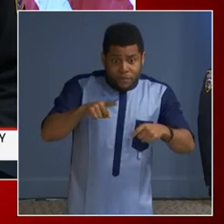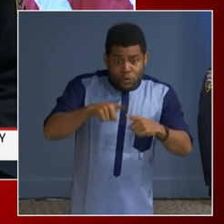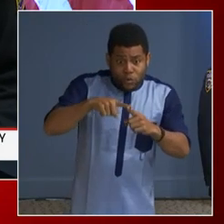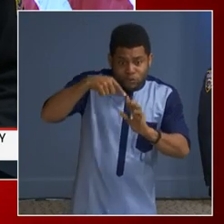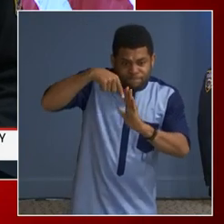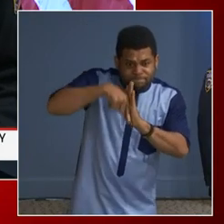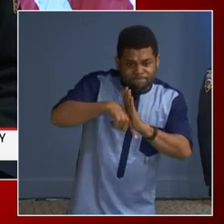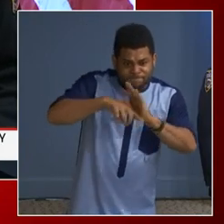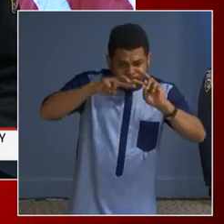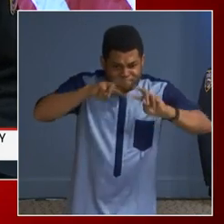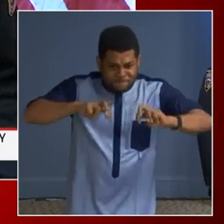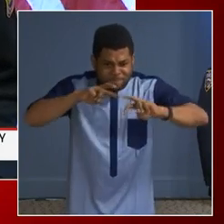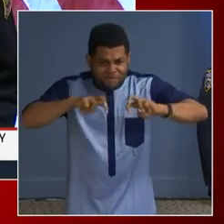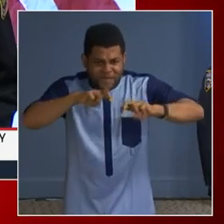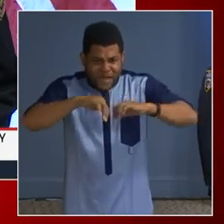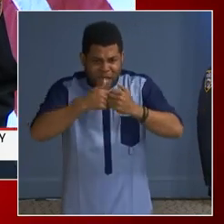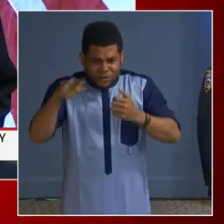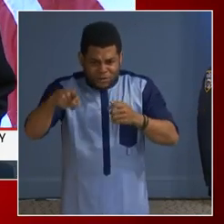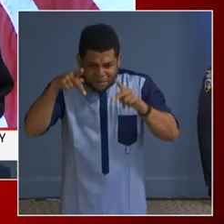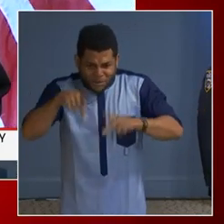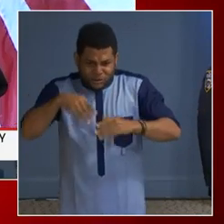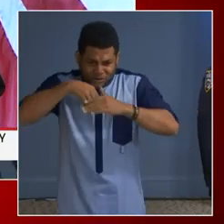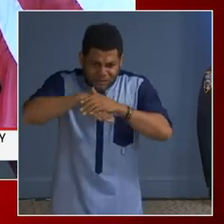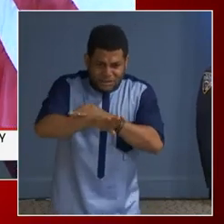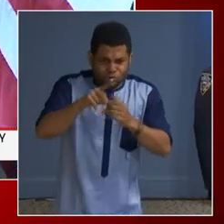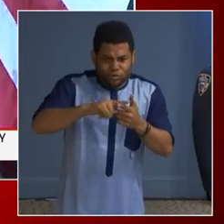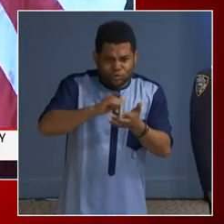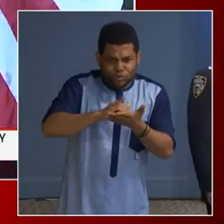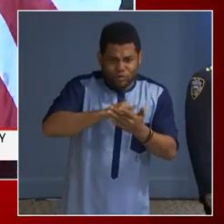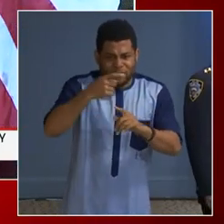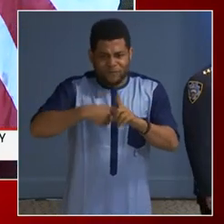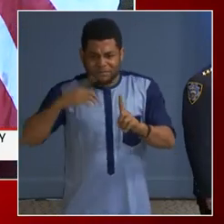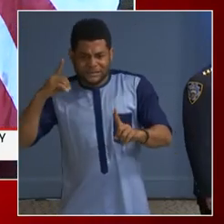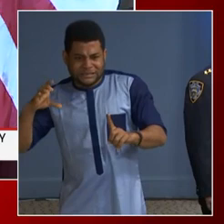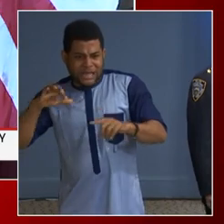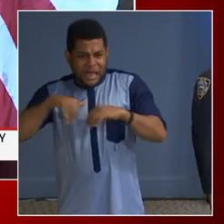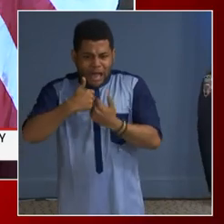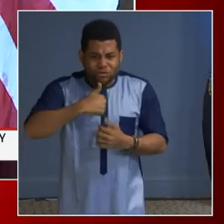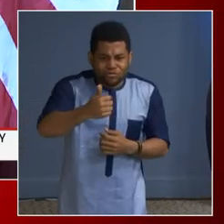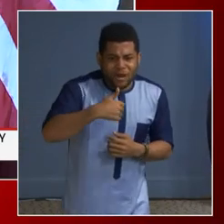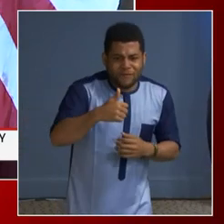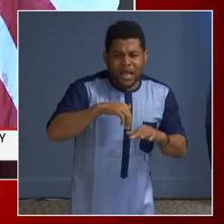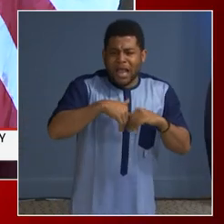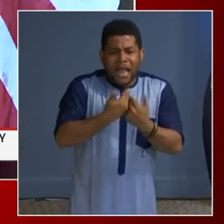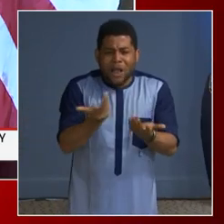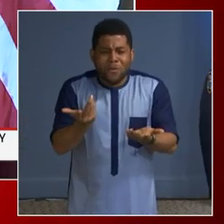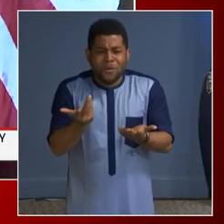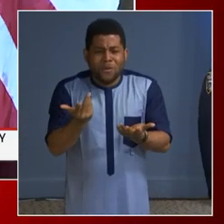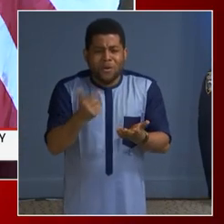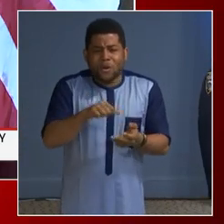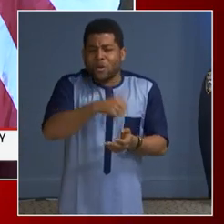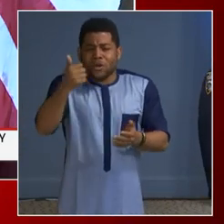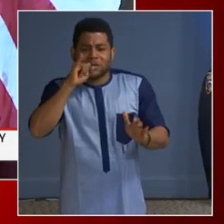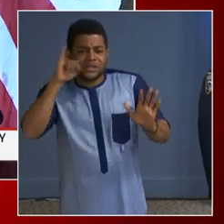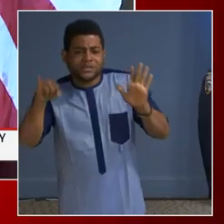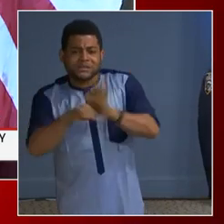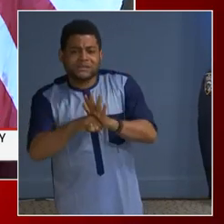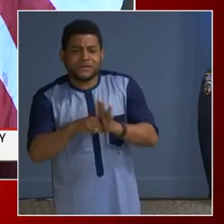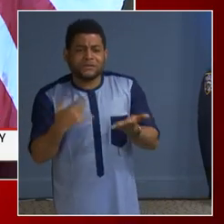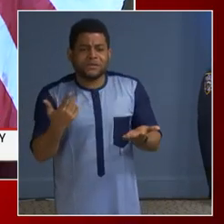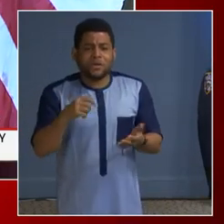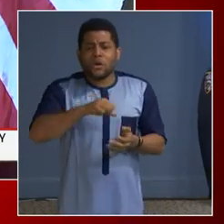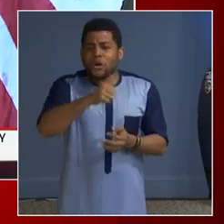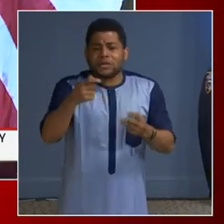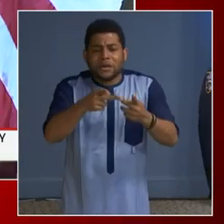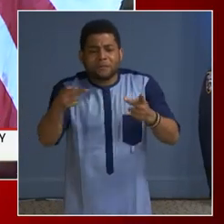was that this person was able to get into New York City from DC, how they traveled in, where else were they spotted, and what other locations, even